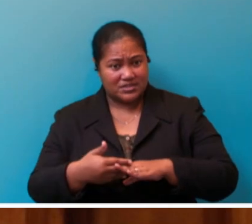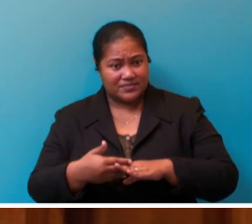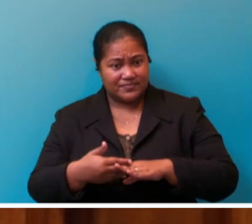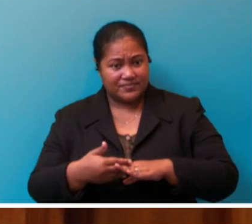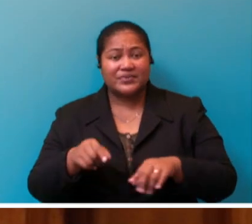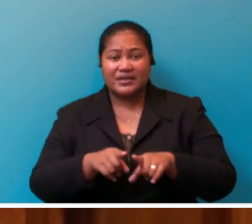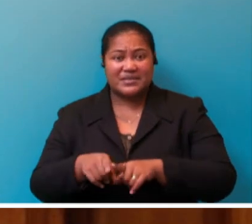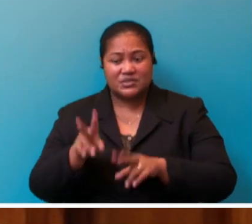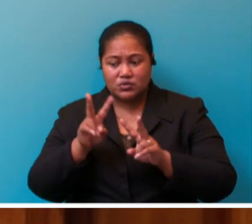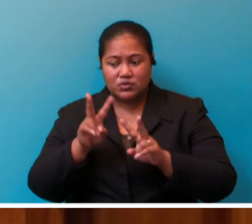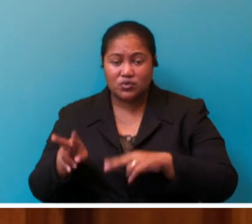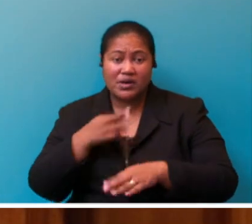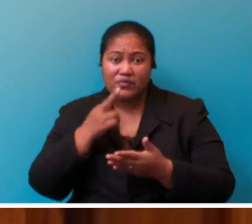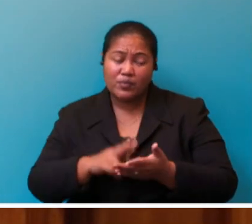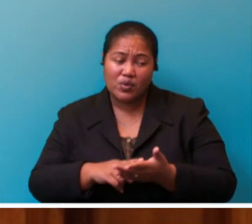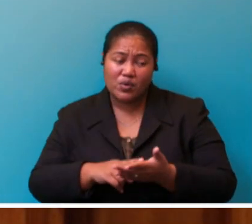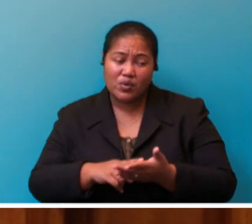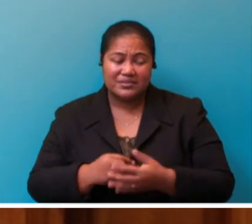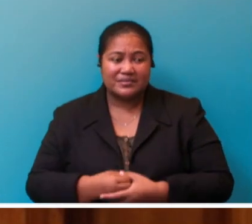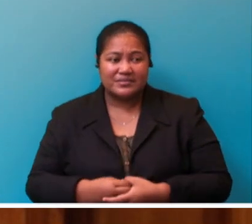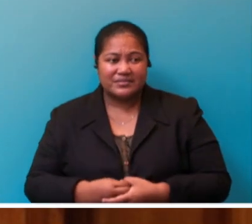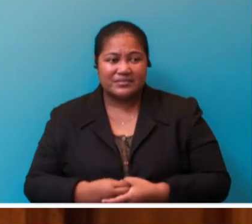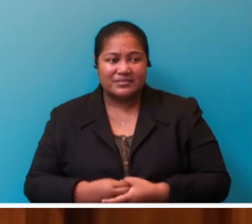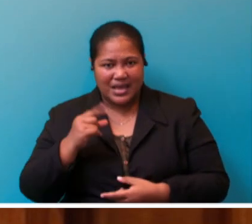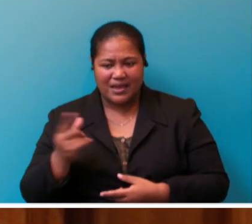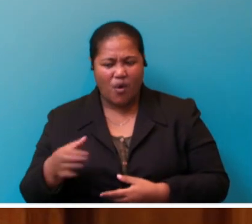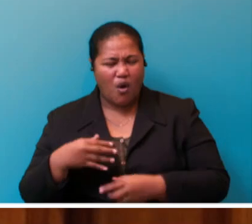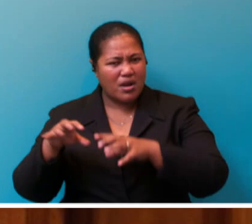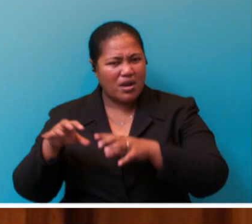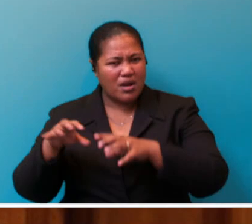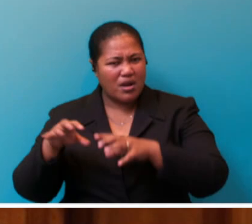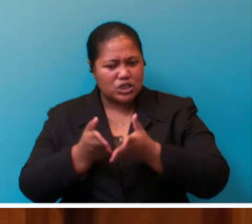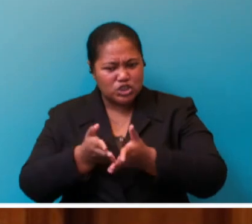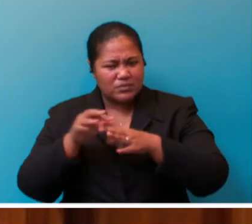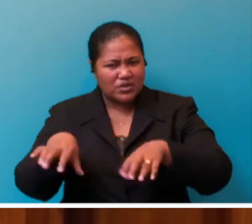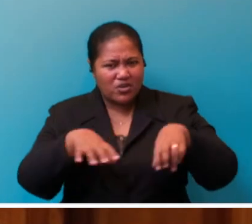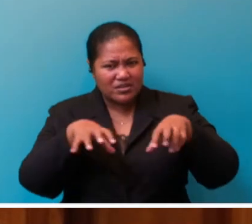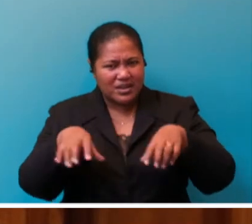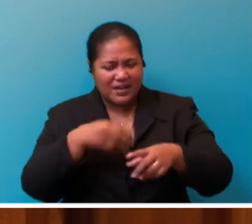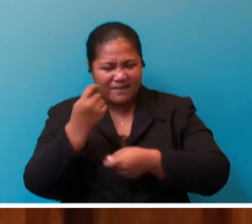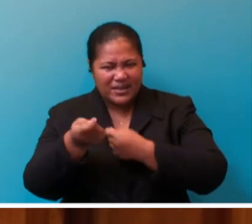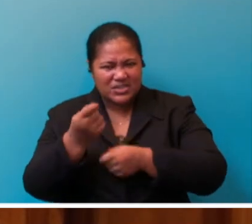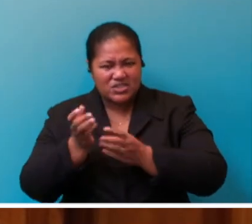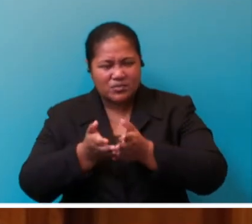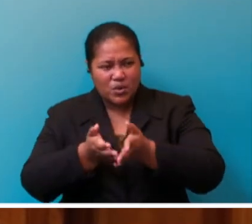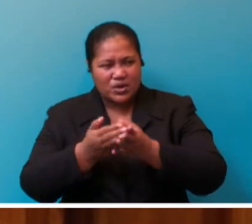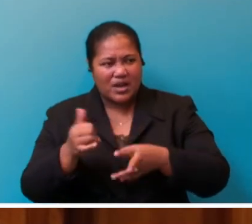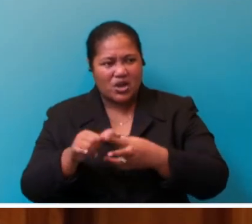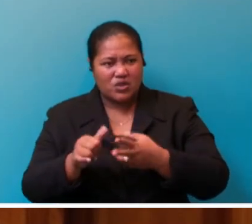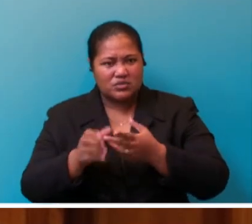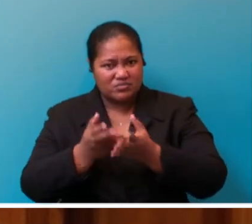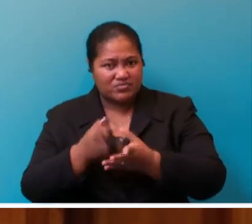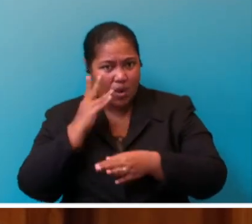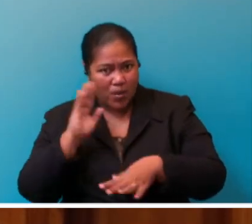at a port which can accommodate all container ships, fishing vessels, and also shipbuilding, while the existing sewer